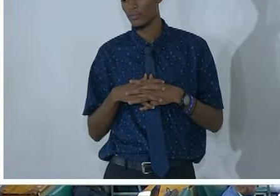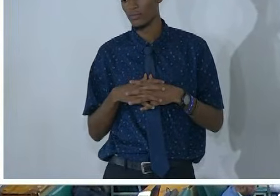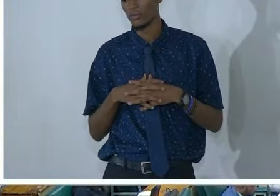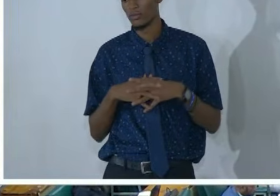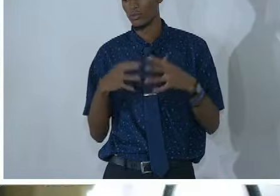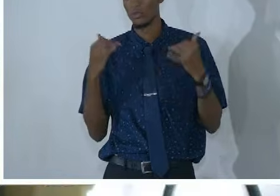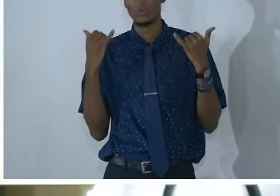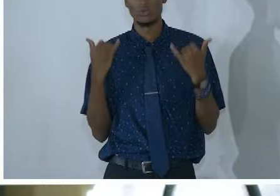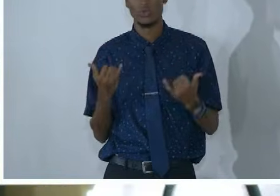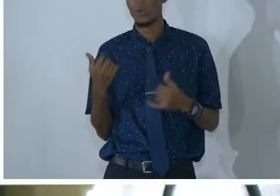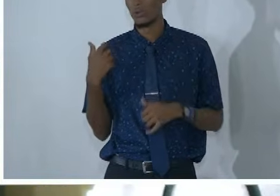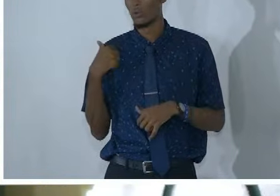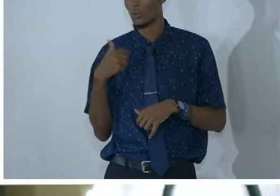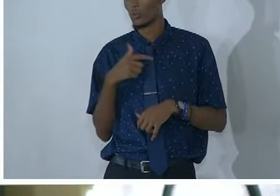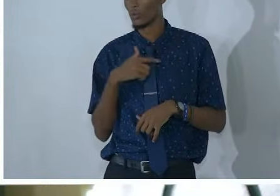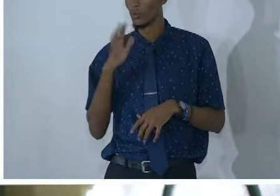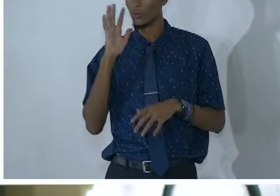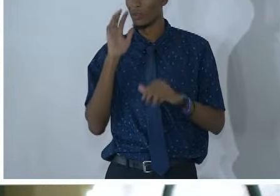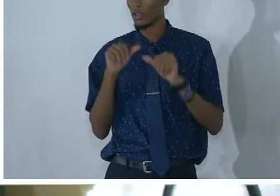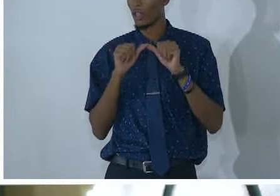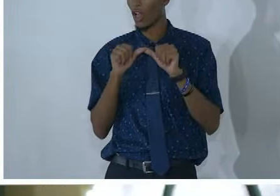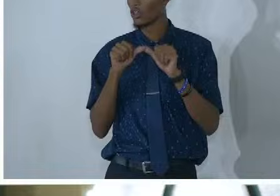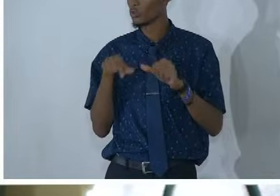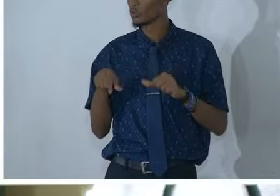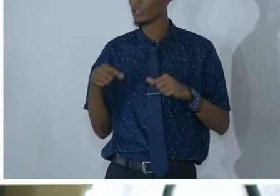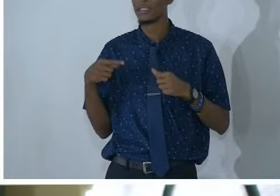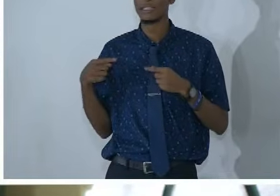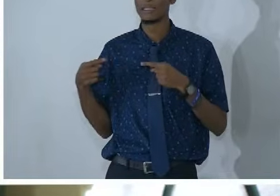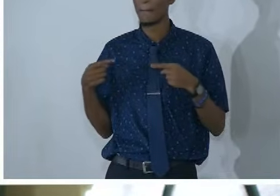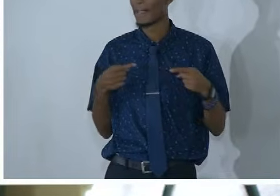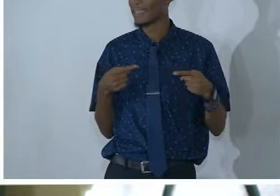will now continue the debate